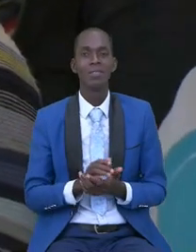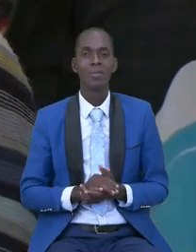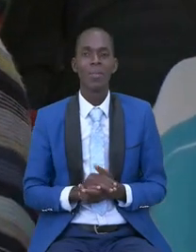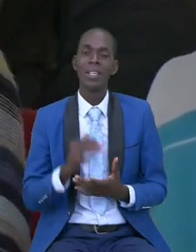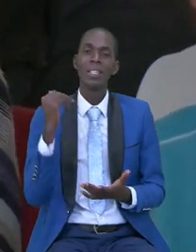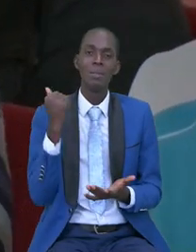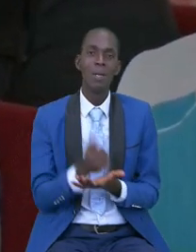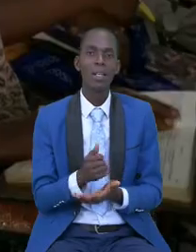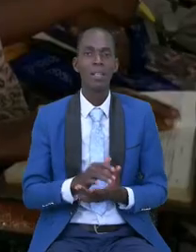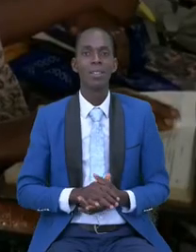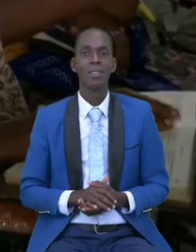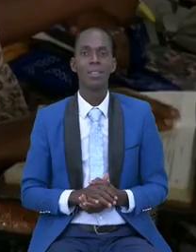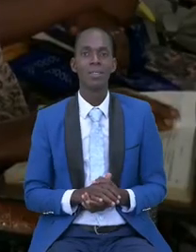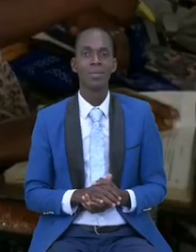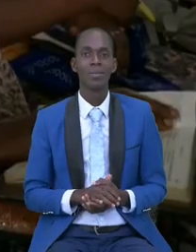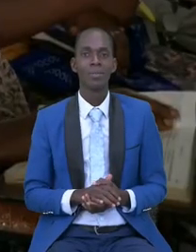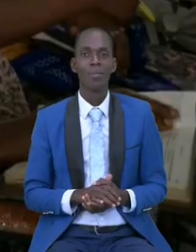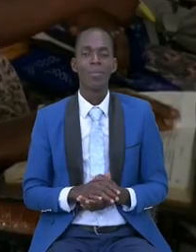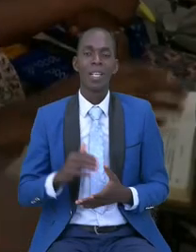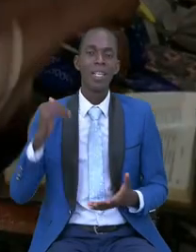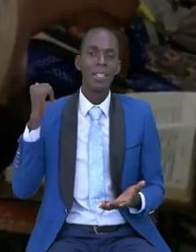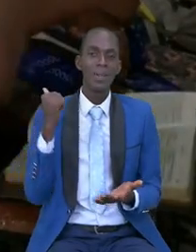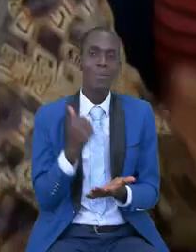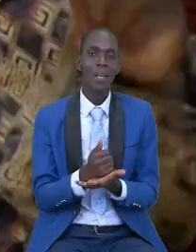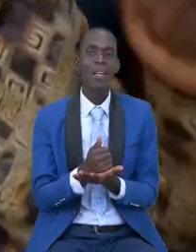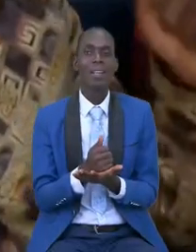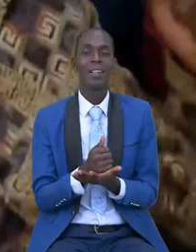Amen. Amen. Amen. Amen.